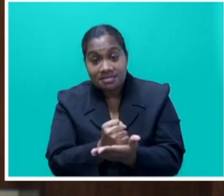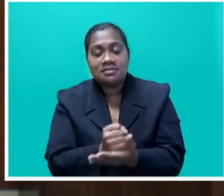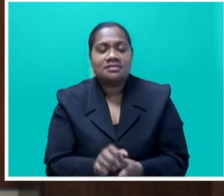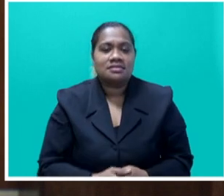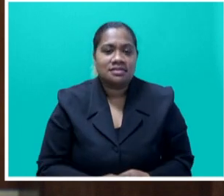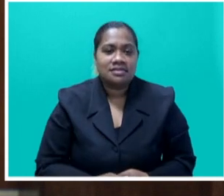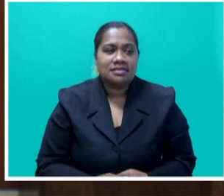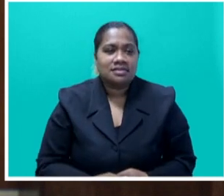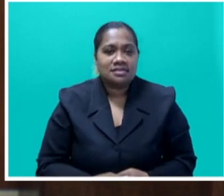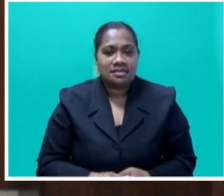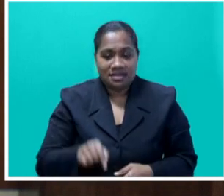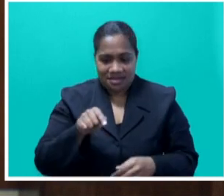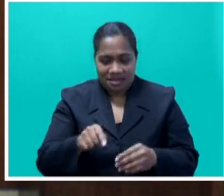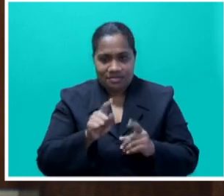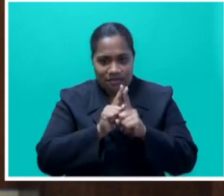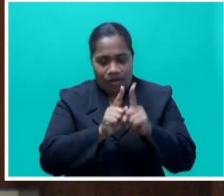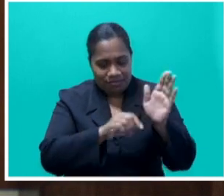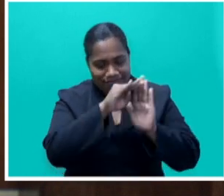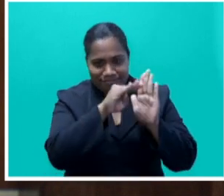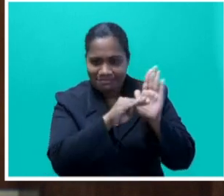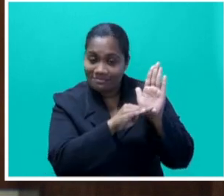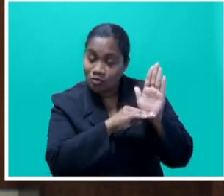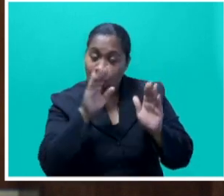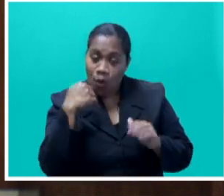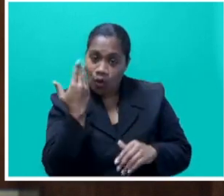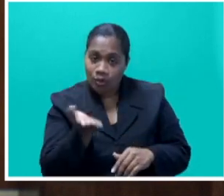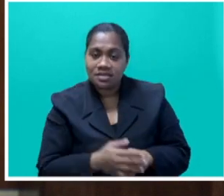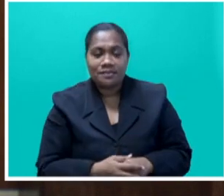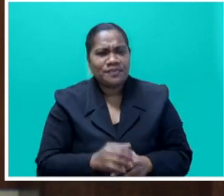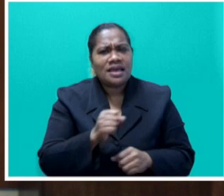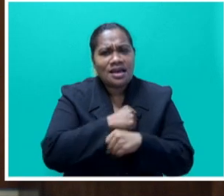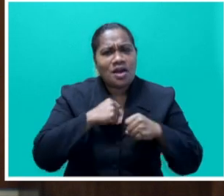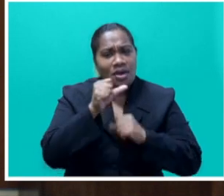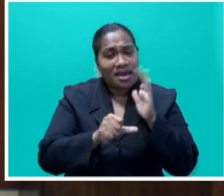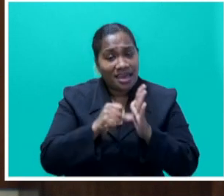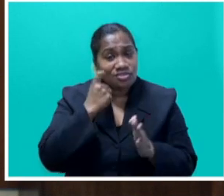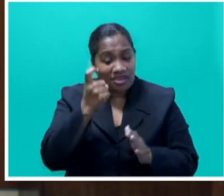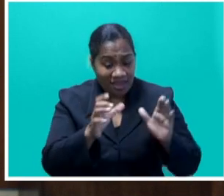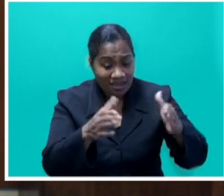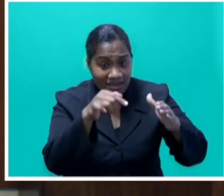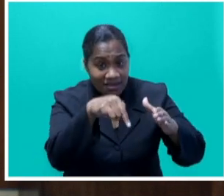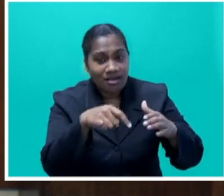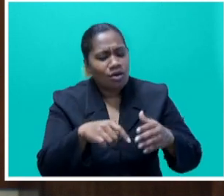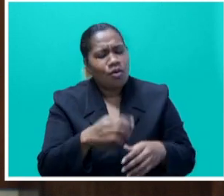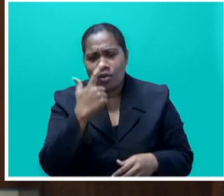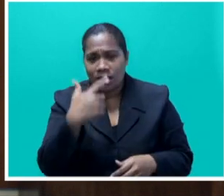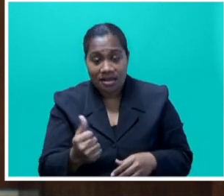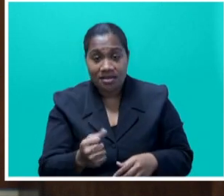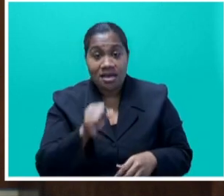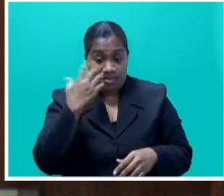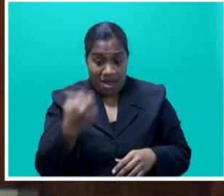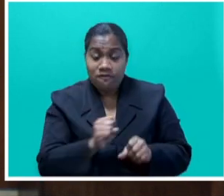maintained at all times. Our aged care sector has been fortunate that despite having COVID-19 active